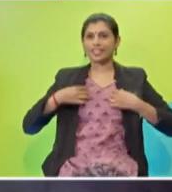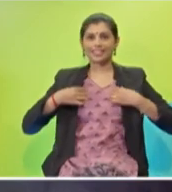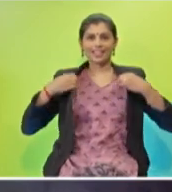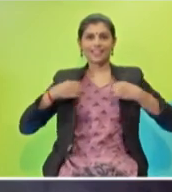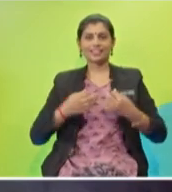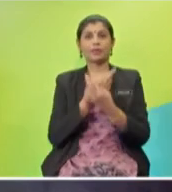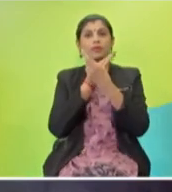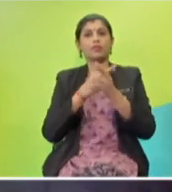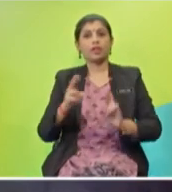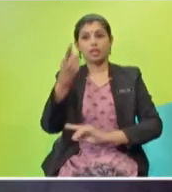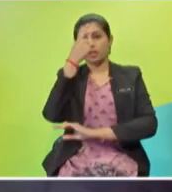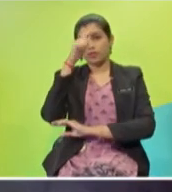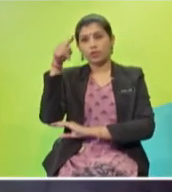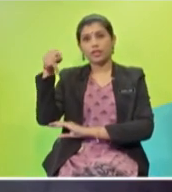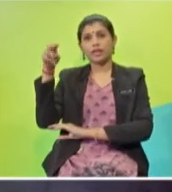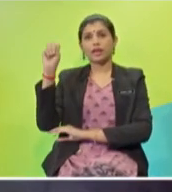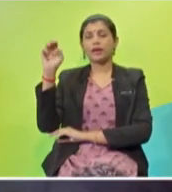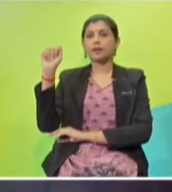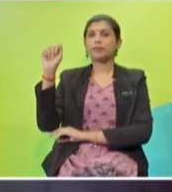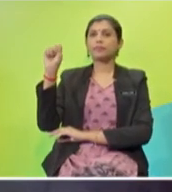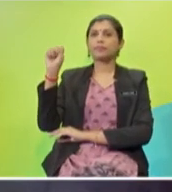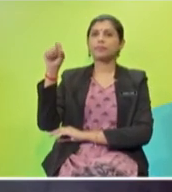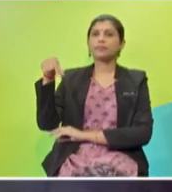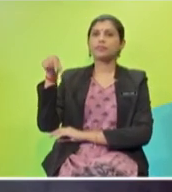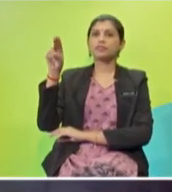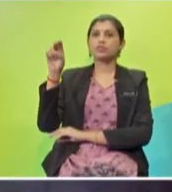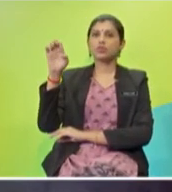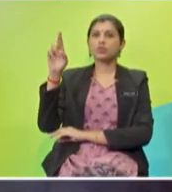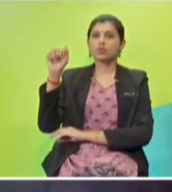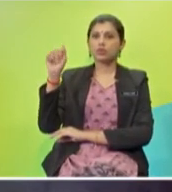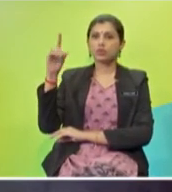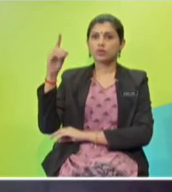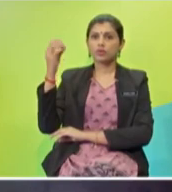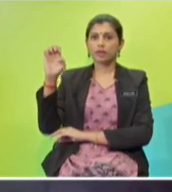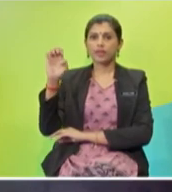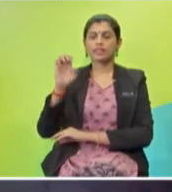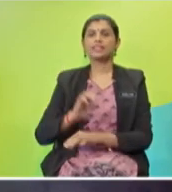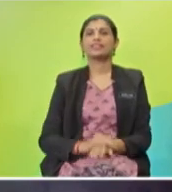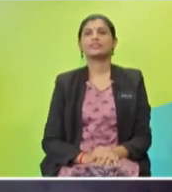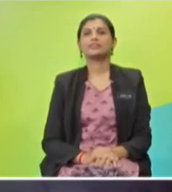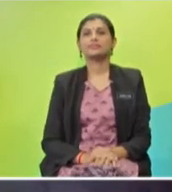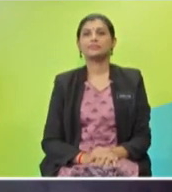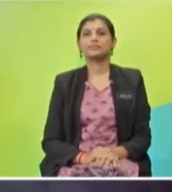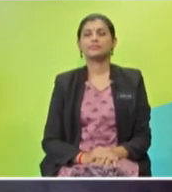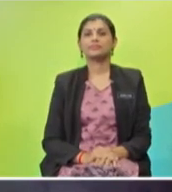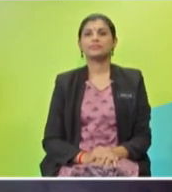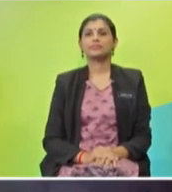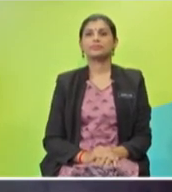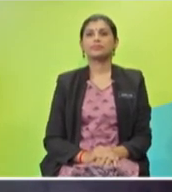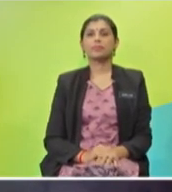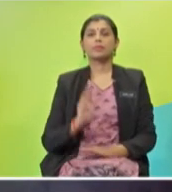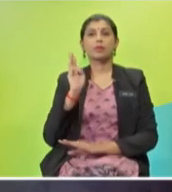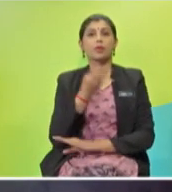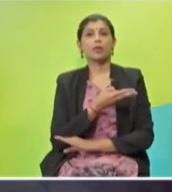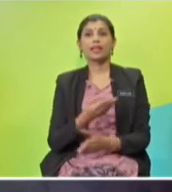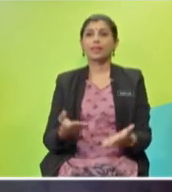party! Yes, you look good! Hi everyone, welcome back to slot Tahap 1 DidikTV KPM with me Chris and Teacher Azrina, and today